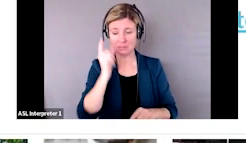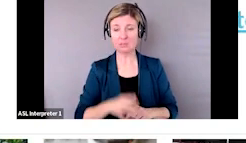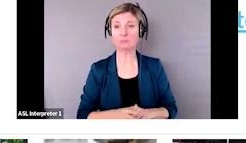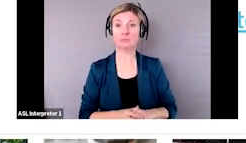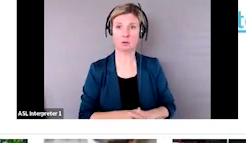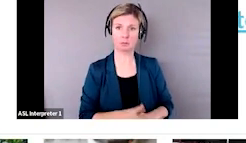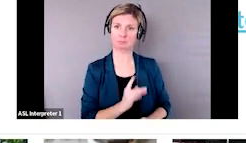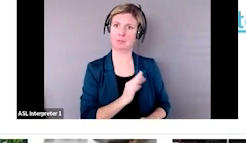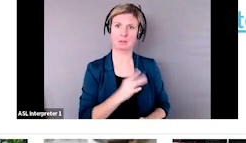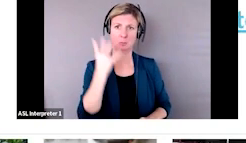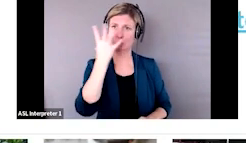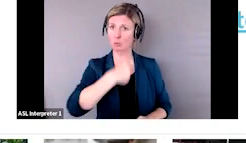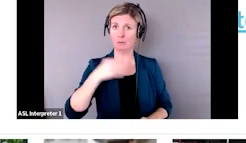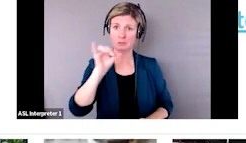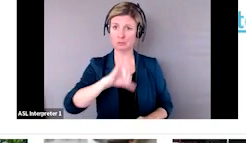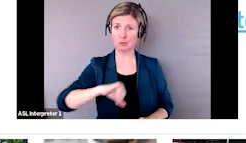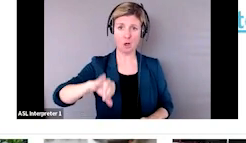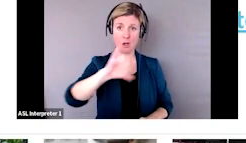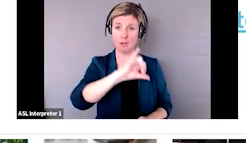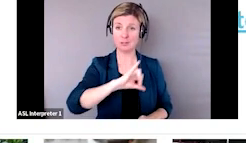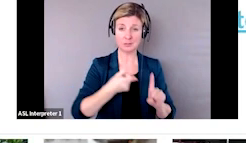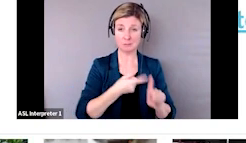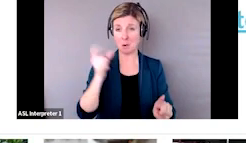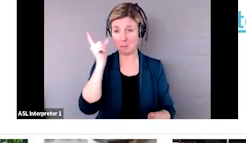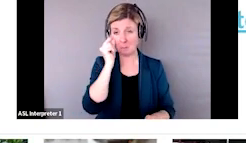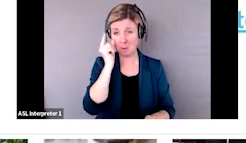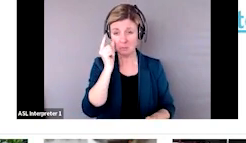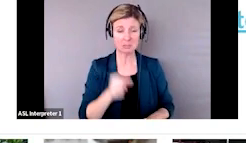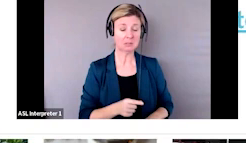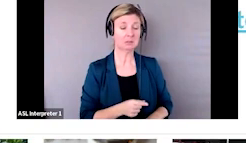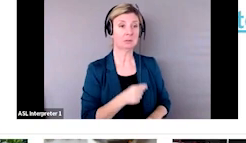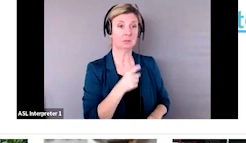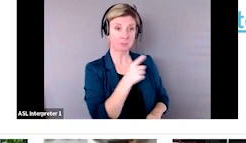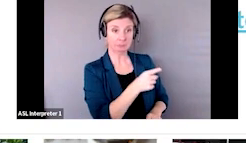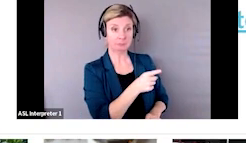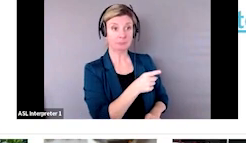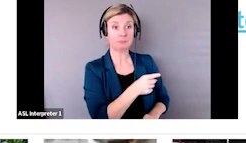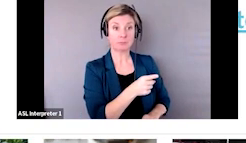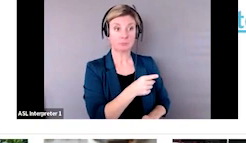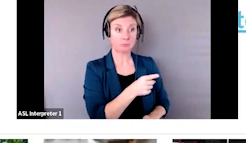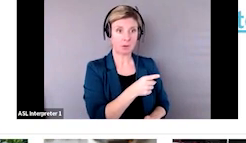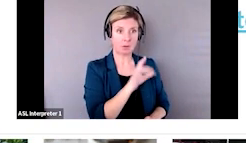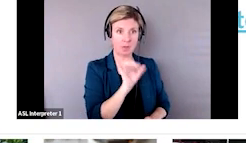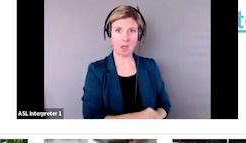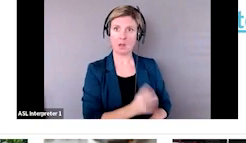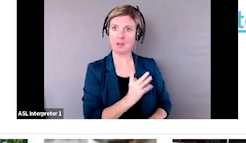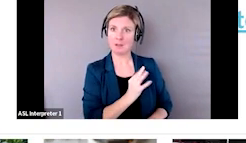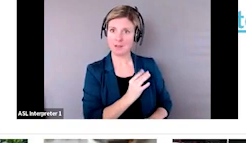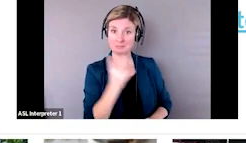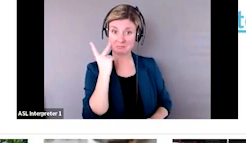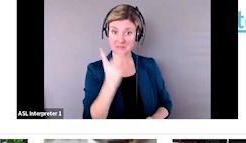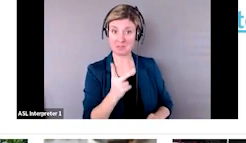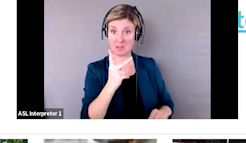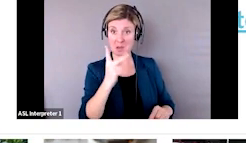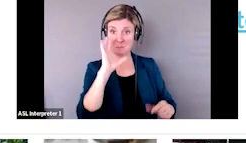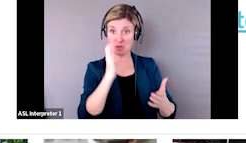it. And in food, it's your classic, money shot here of how gorgeous it is, right? And